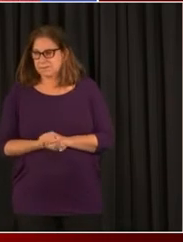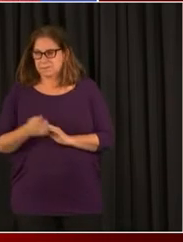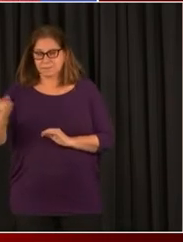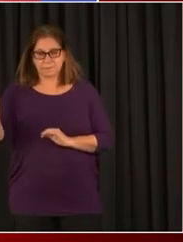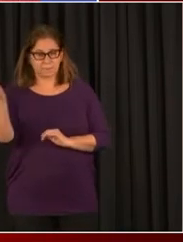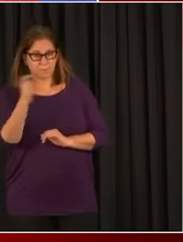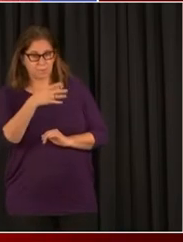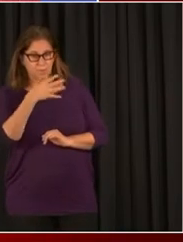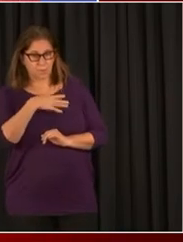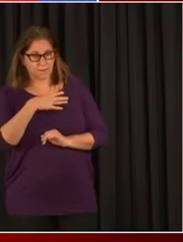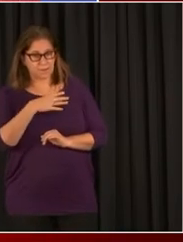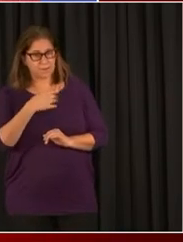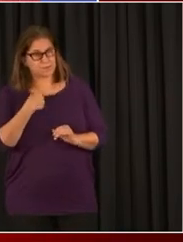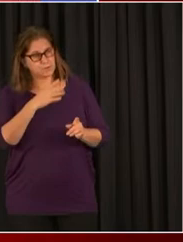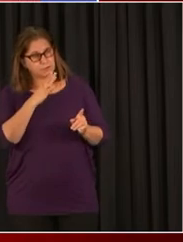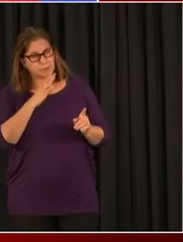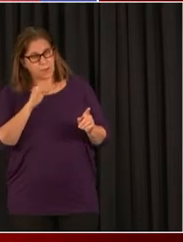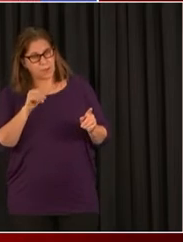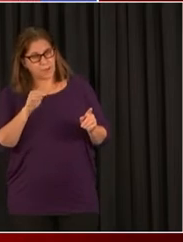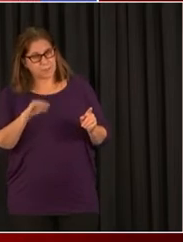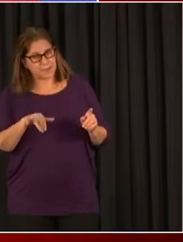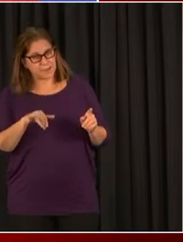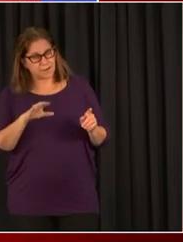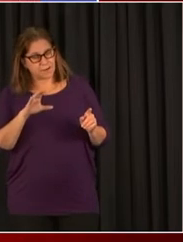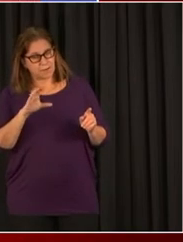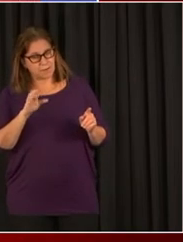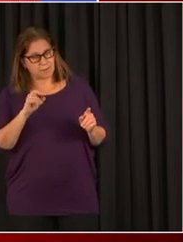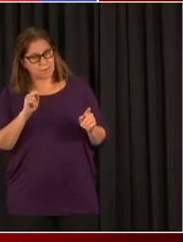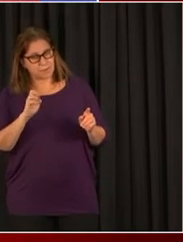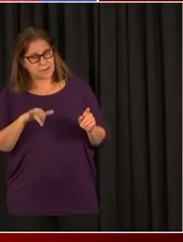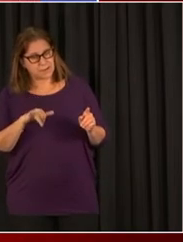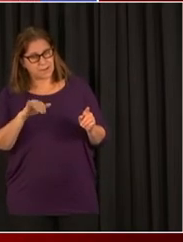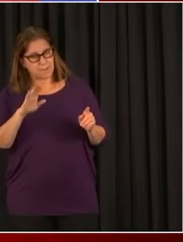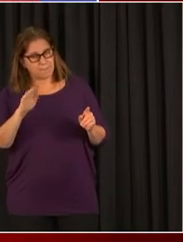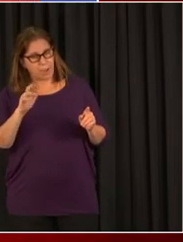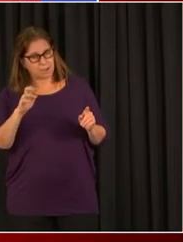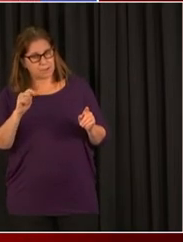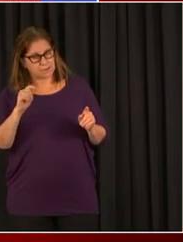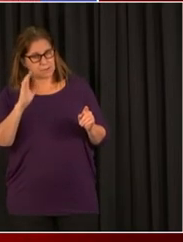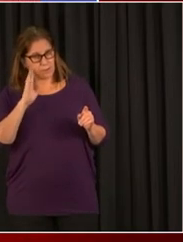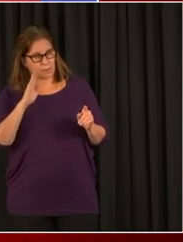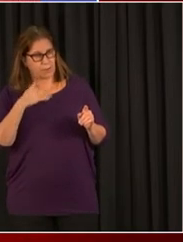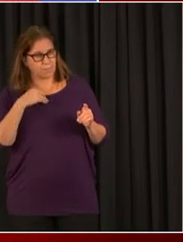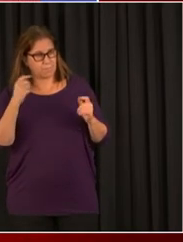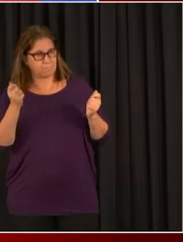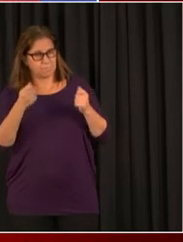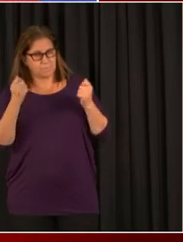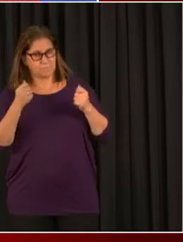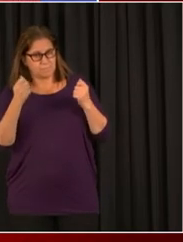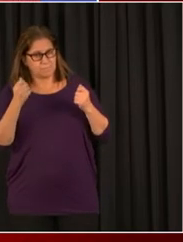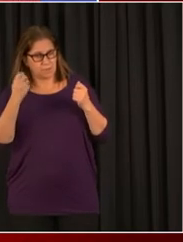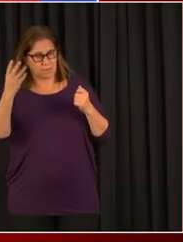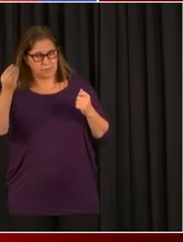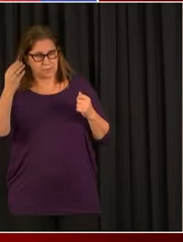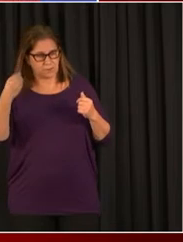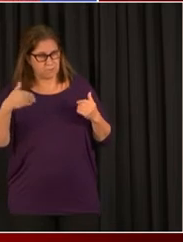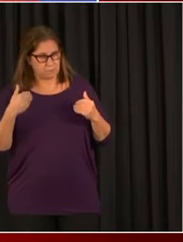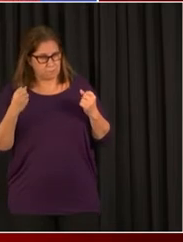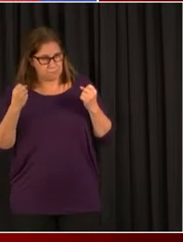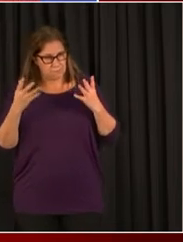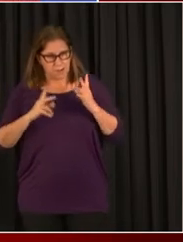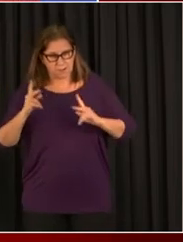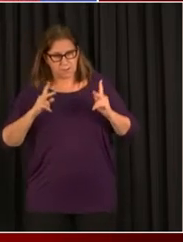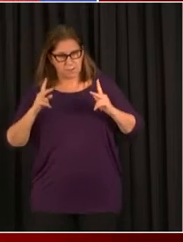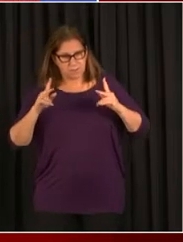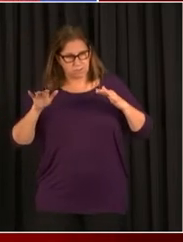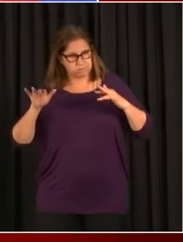Coney Barrett. Again, I know that there's nothing you all can do about that legally, but what does it feel like to be, almost having this deja vu